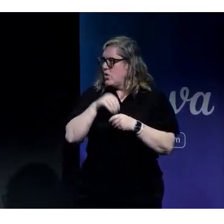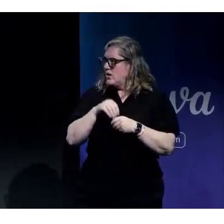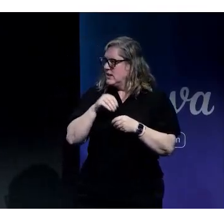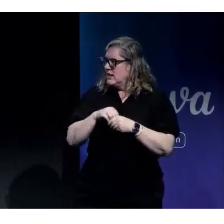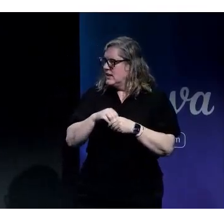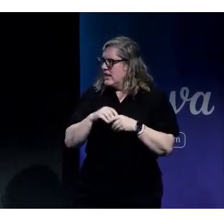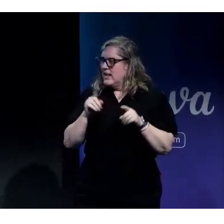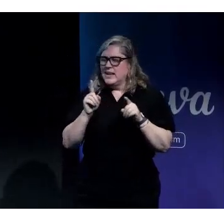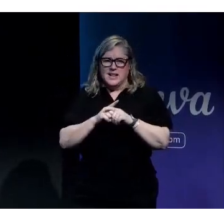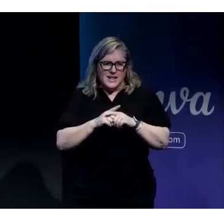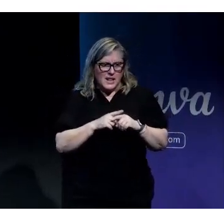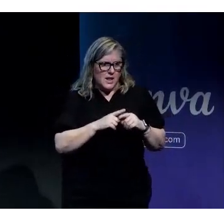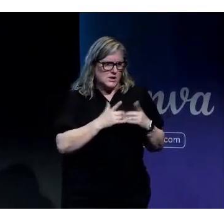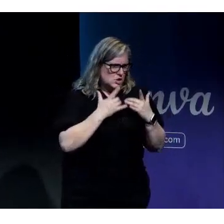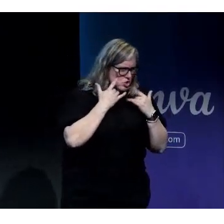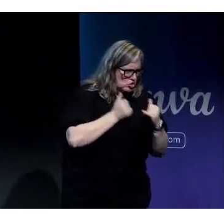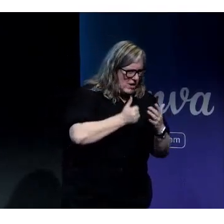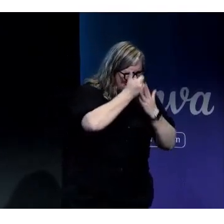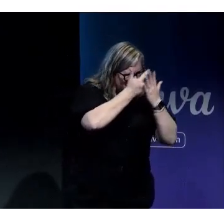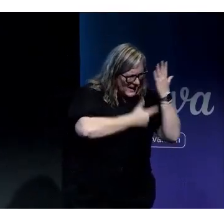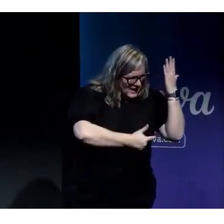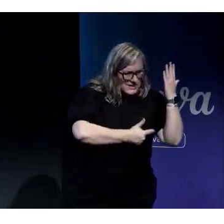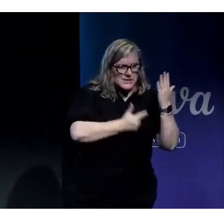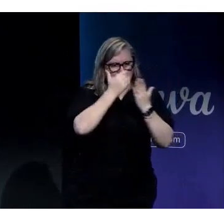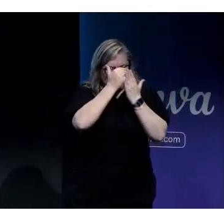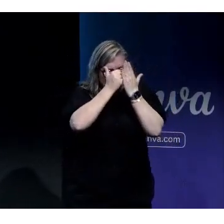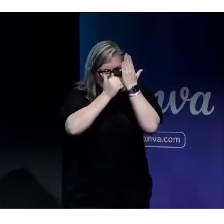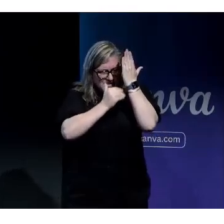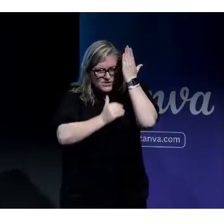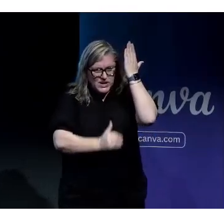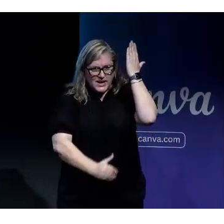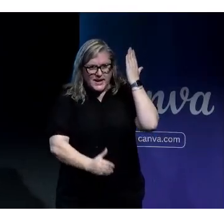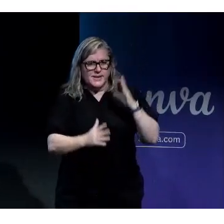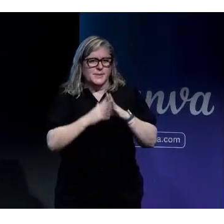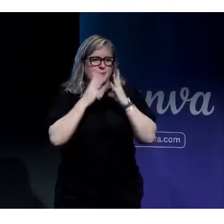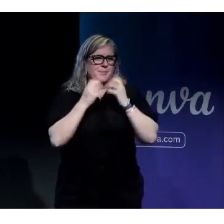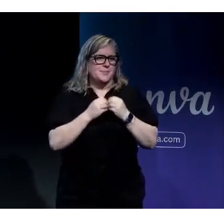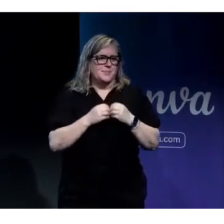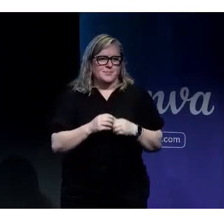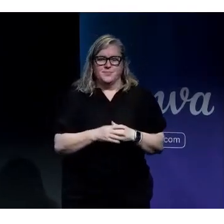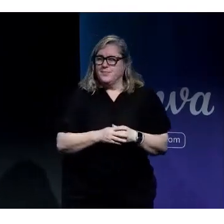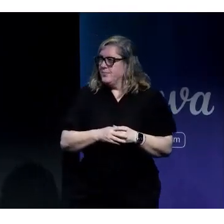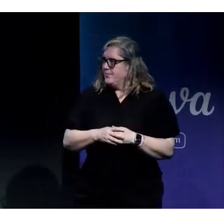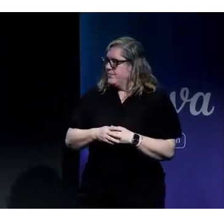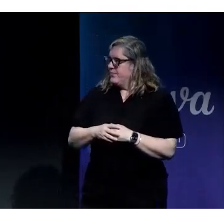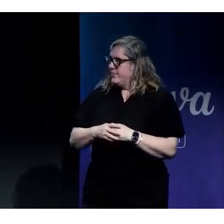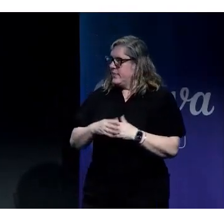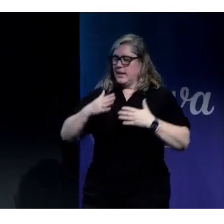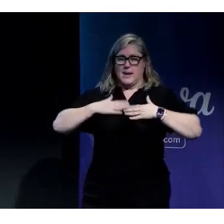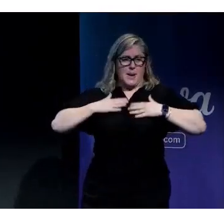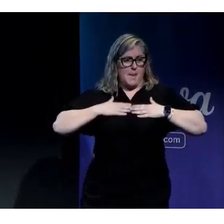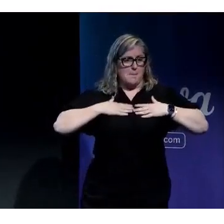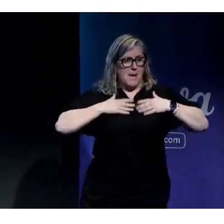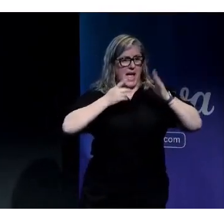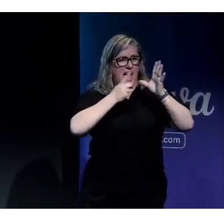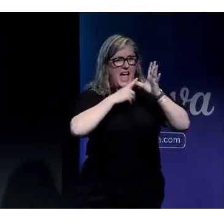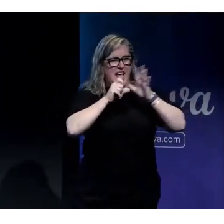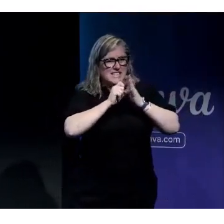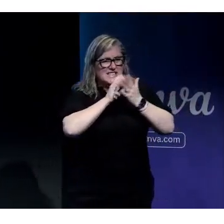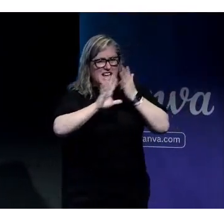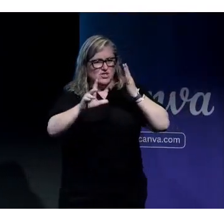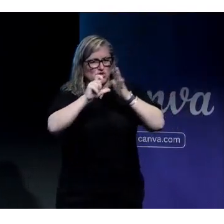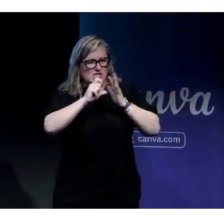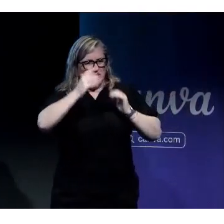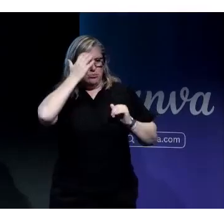with like a lot of checklists and criteria and all that stuff. Personally, my ADHD brain is a sieve.